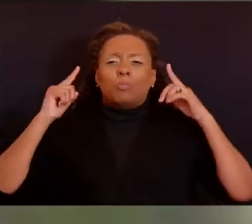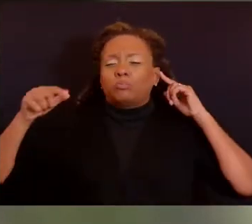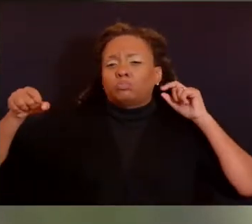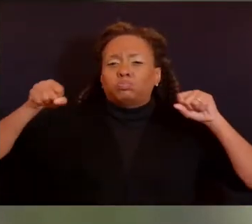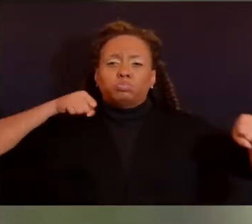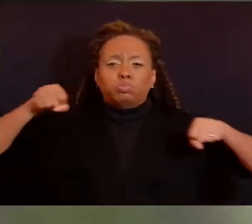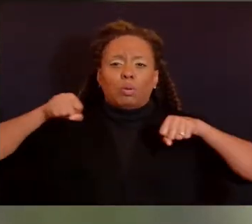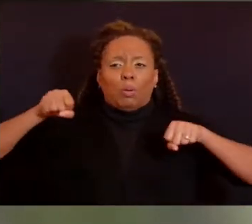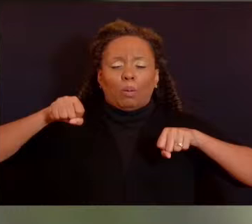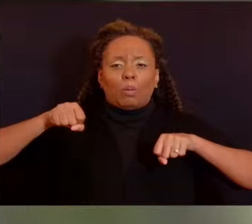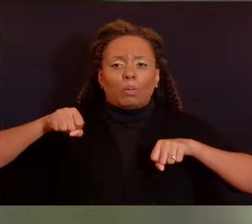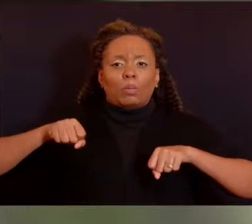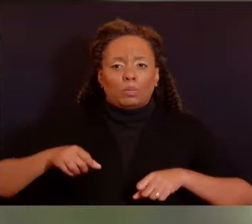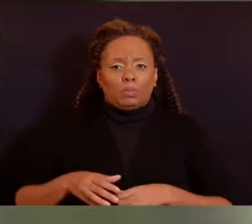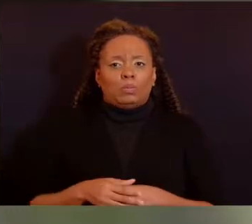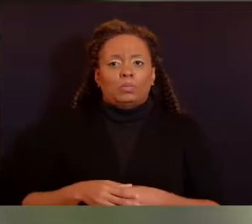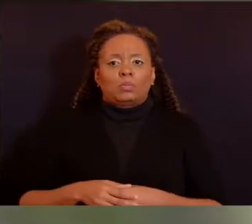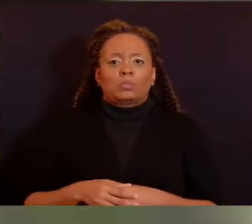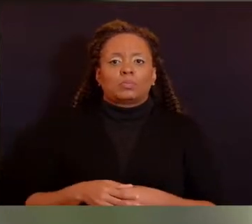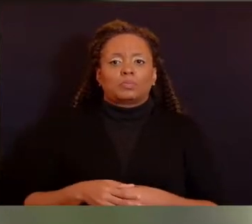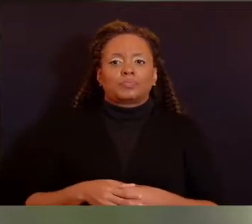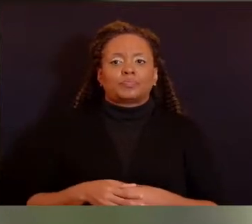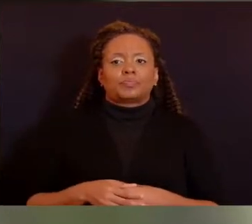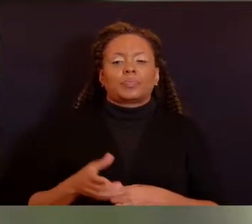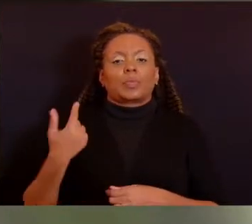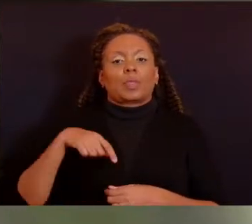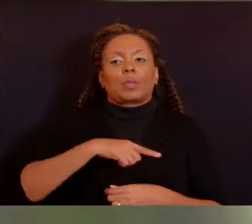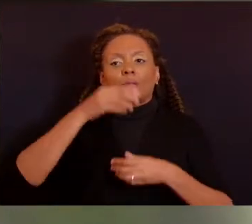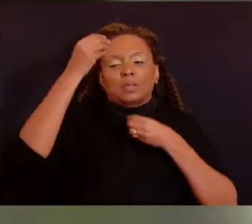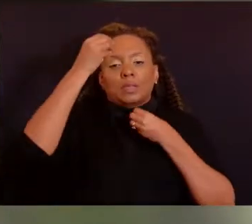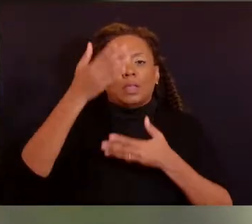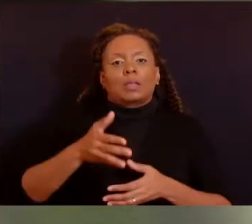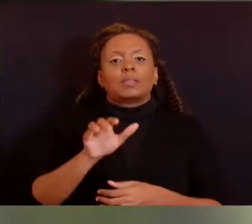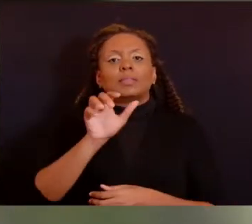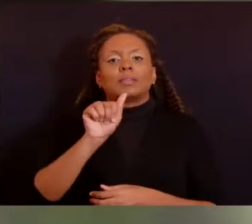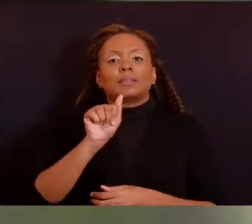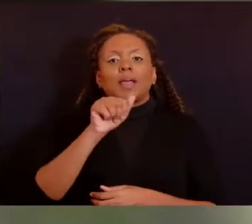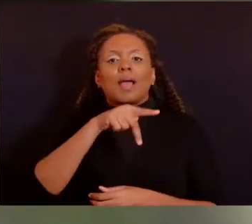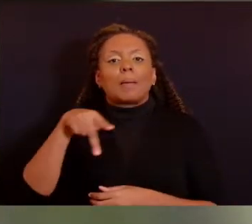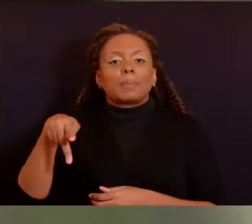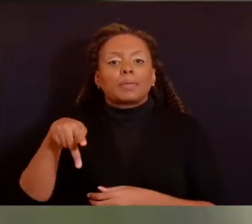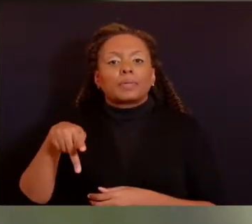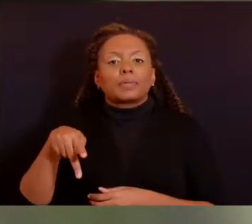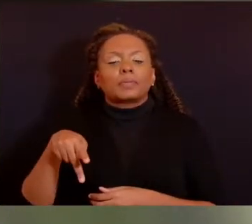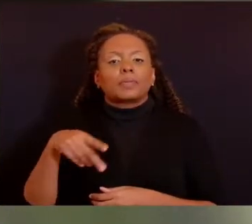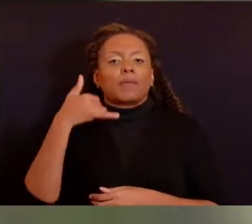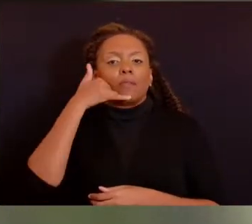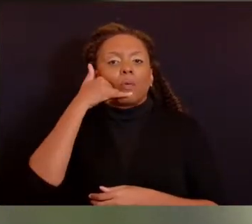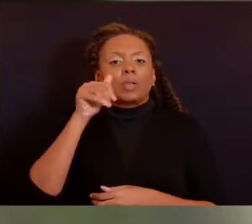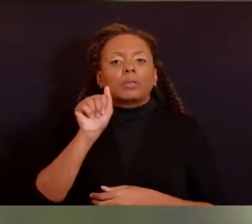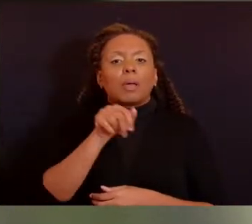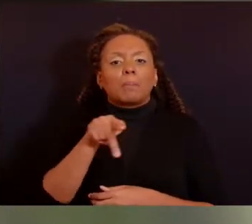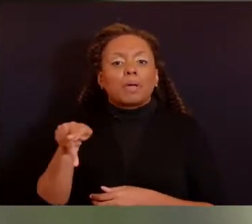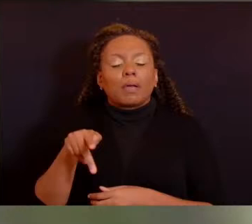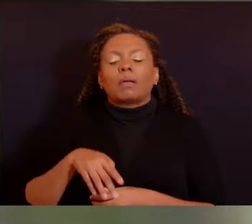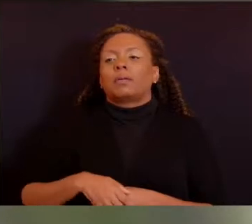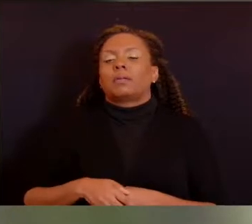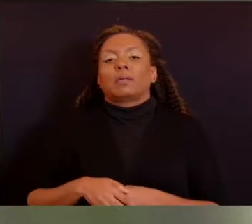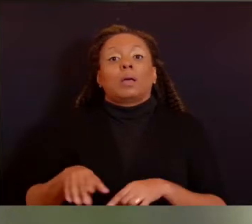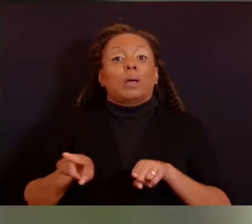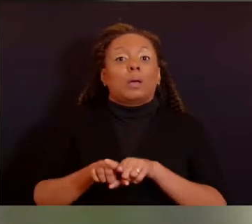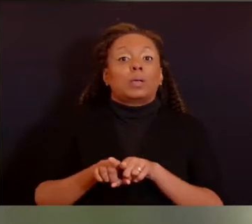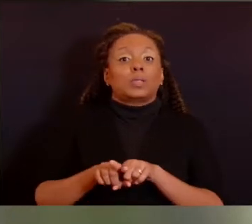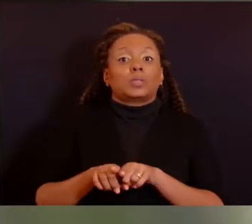activity. These messages would have gone out on our mobile app and also on CAP. albeit I agree these messages went